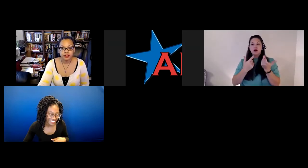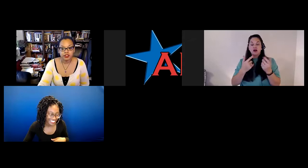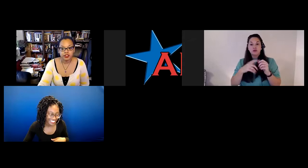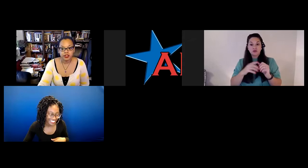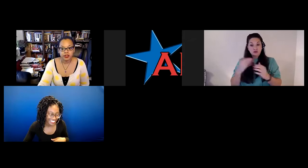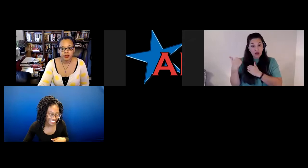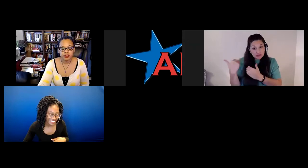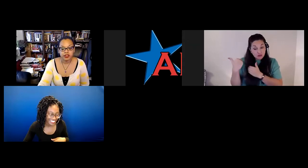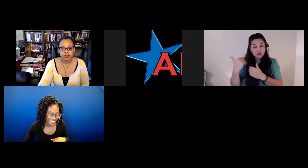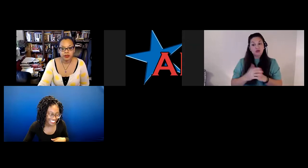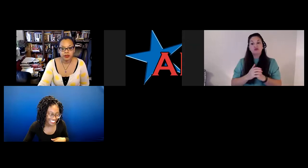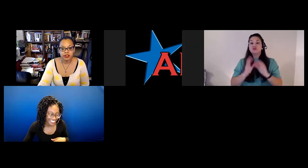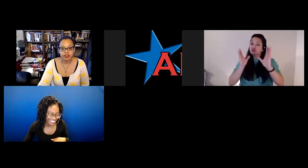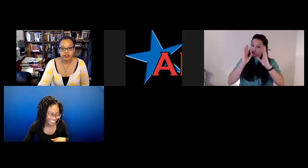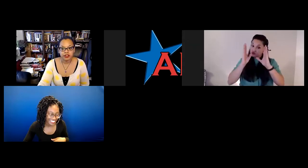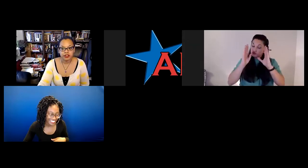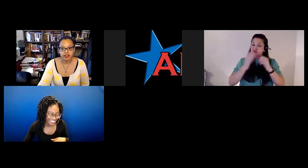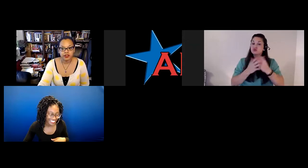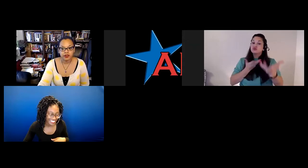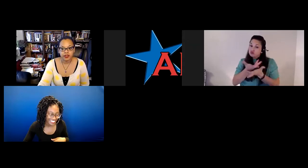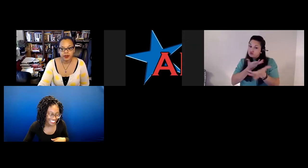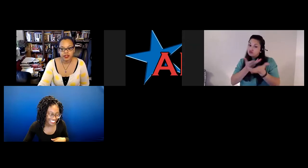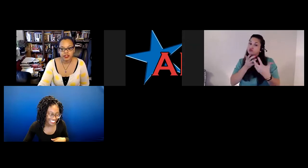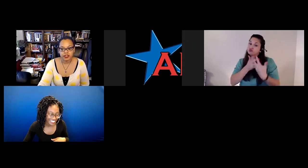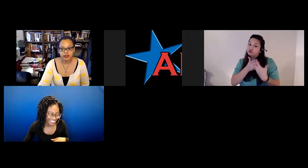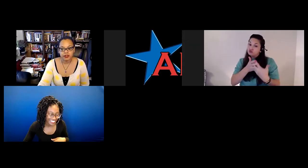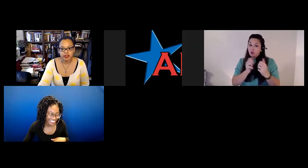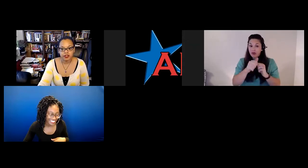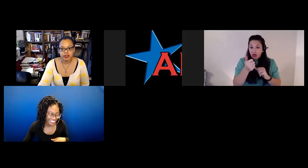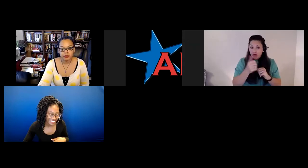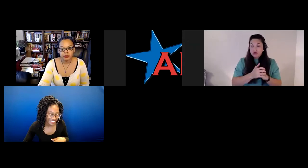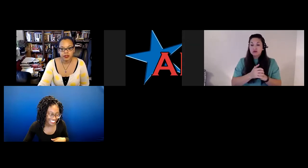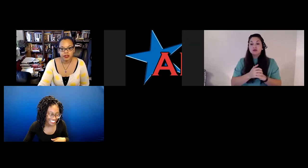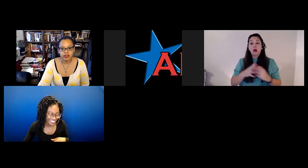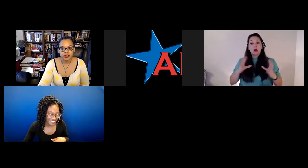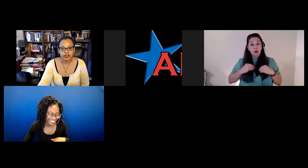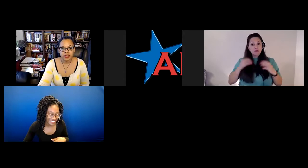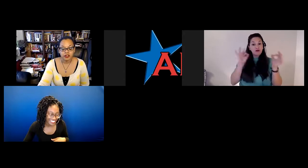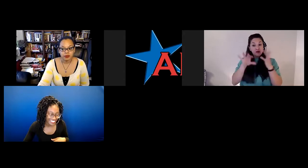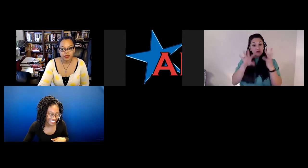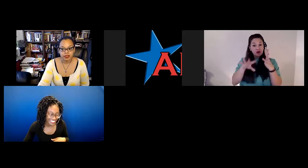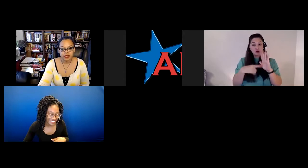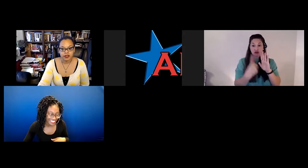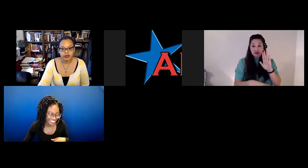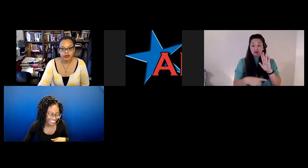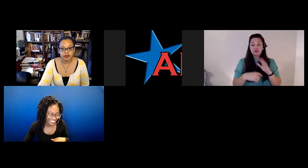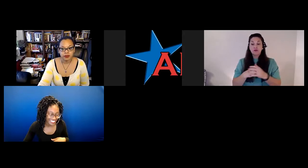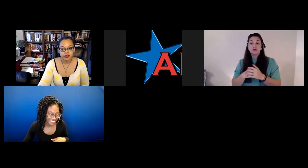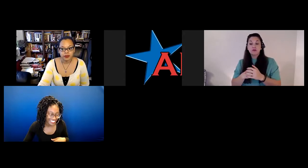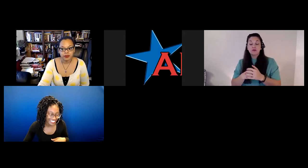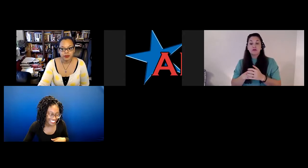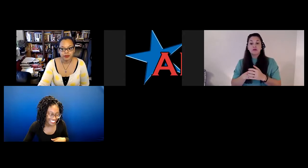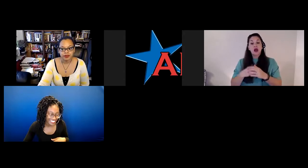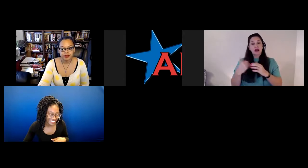good listener, wants to collaborate with others, allows feedback and constructive criticism, and accountability,